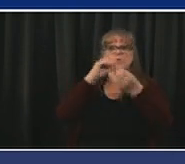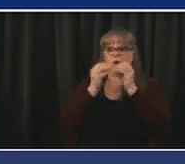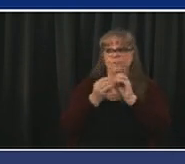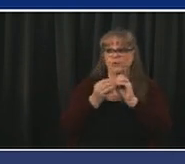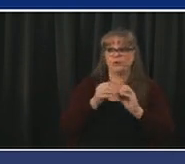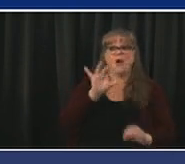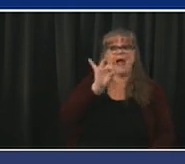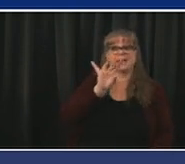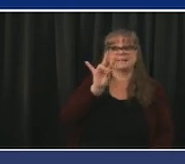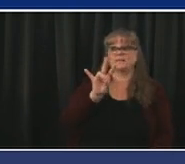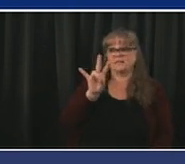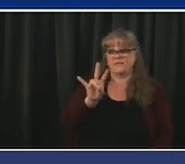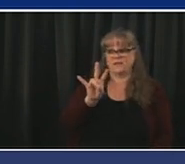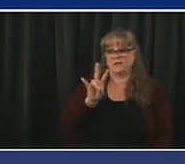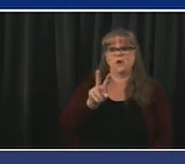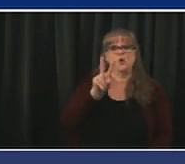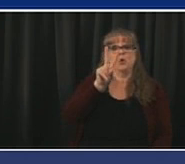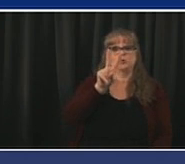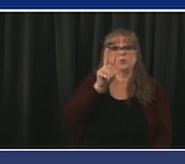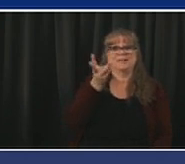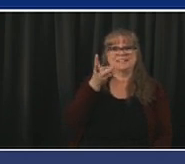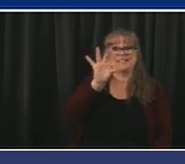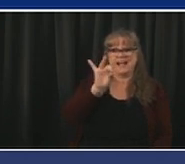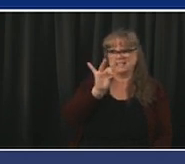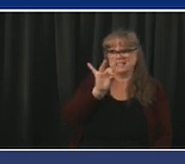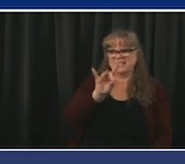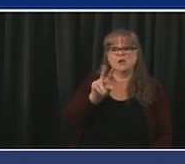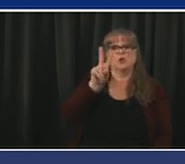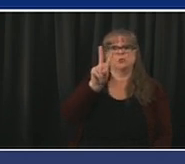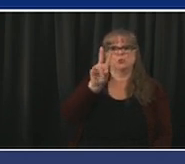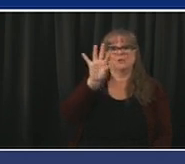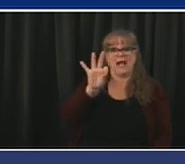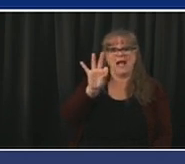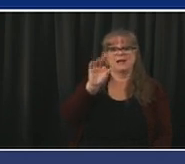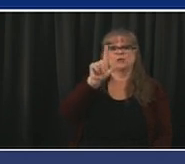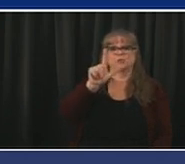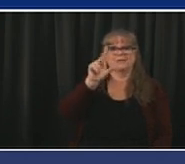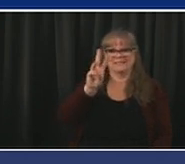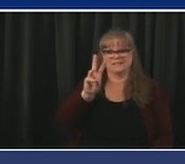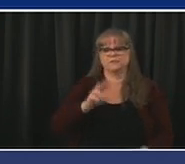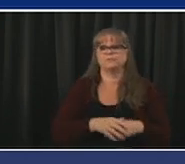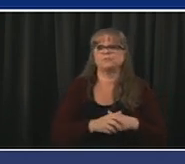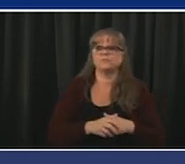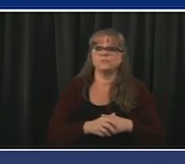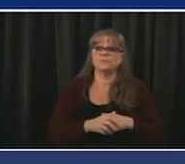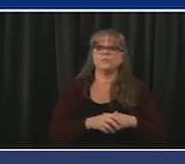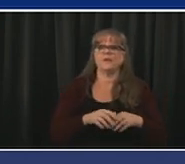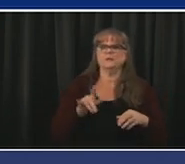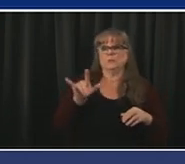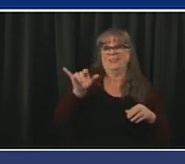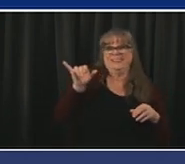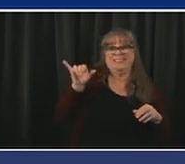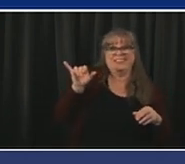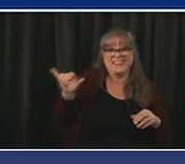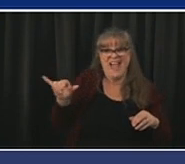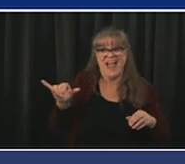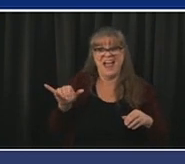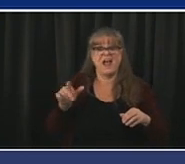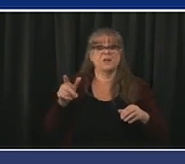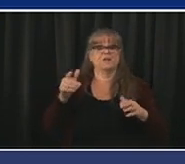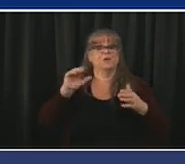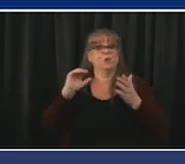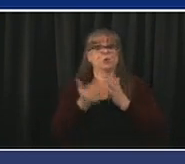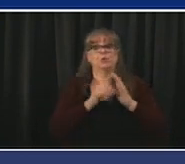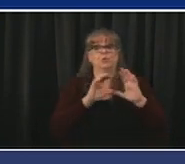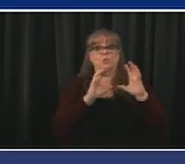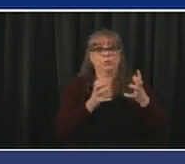1-877-CO-VAX-CO to get more information. Again, if you're in any of these new groups, if you're 60 and up or have 2 comorbidities or 50 and up or work in a